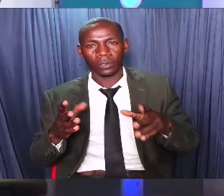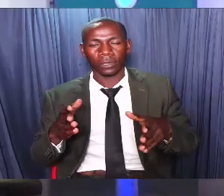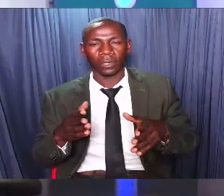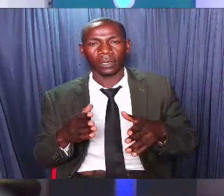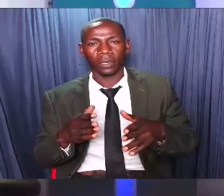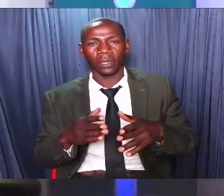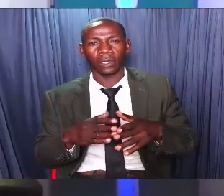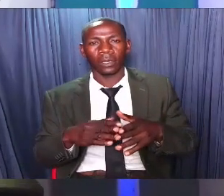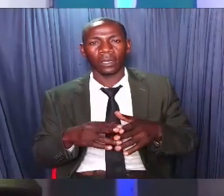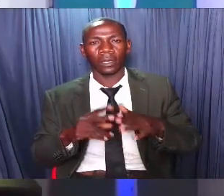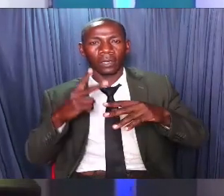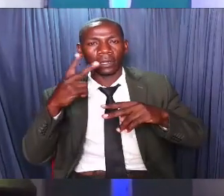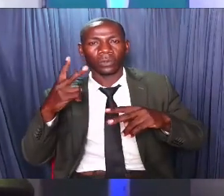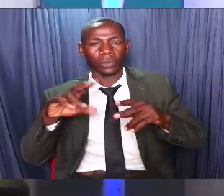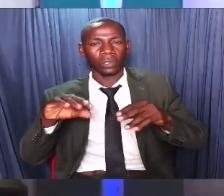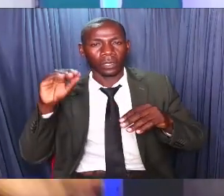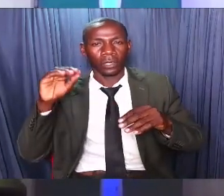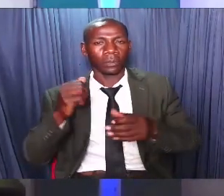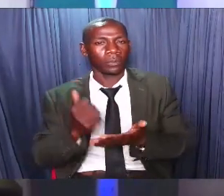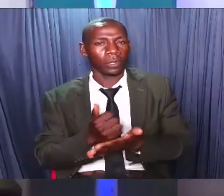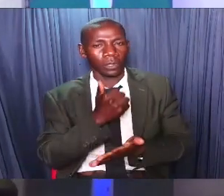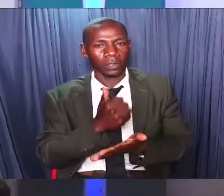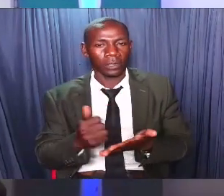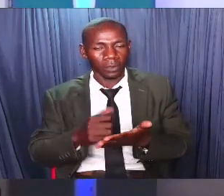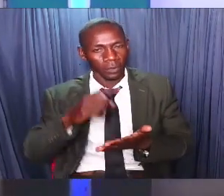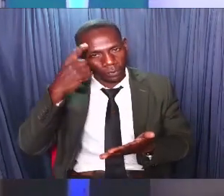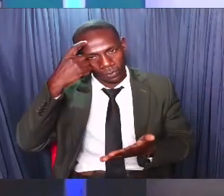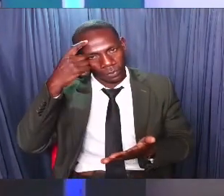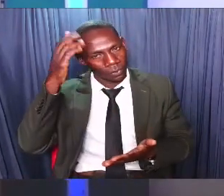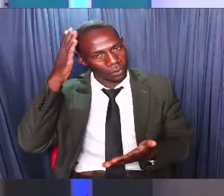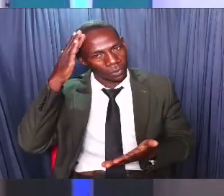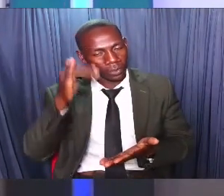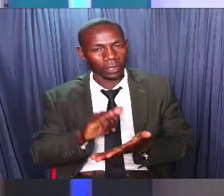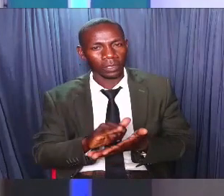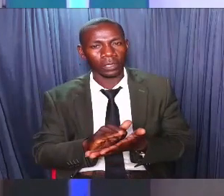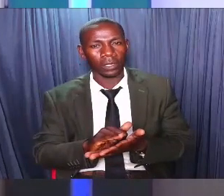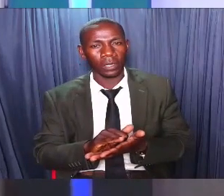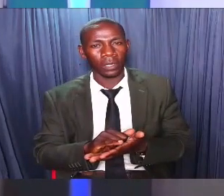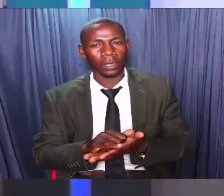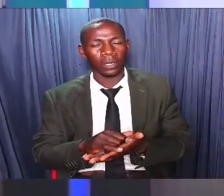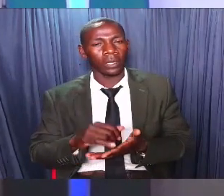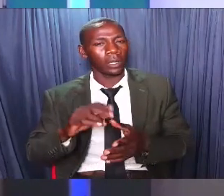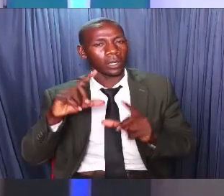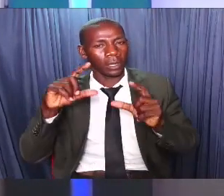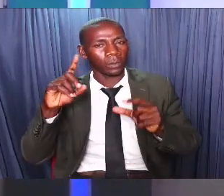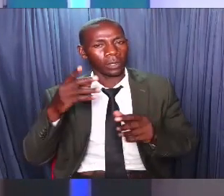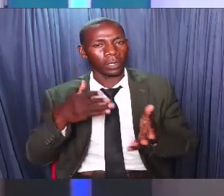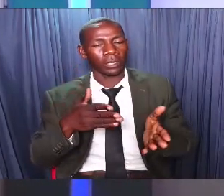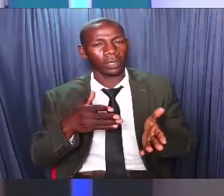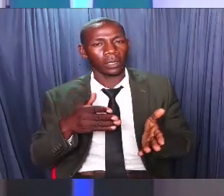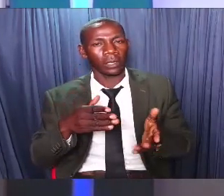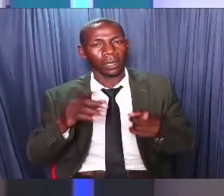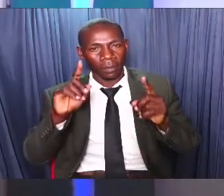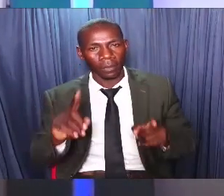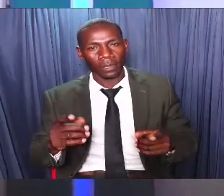Yule grade 2 ndiye akachukuliwa. Grade 2 was employed. Mwindi naye akajua. The Indian knew. Huyu wa grade 1 huyu. This with the grade 1 here. Lazima